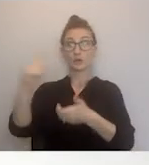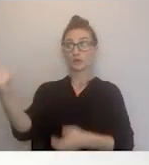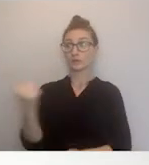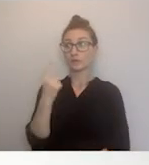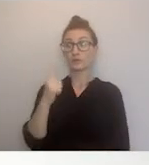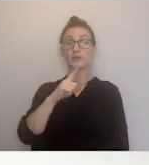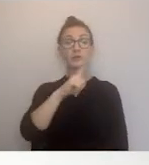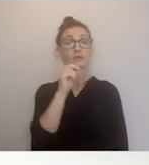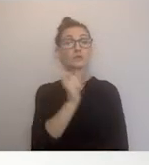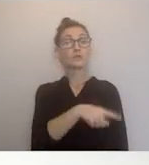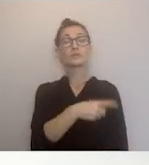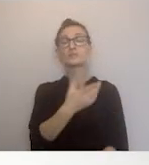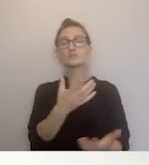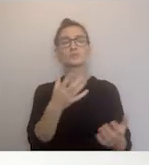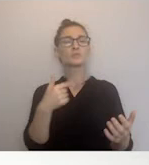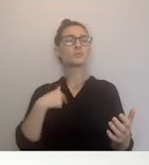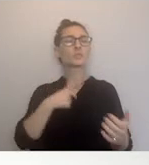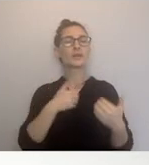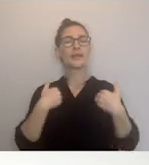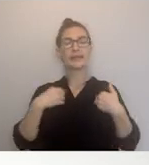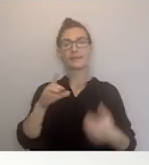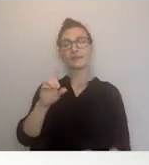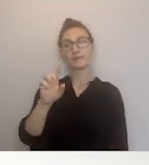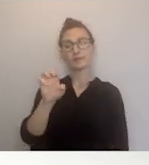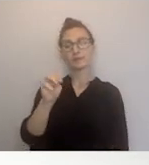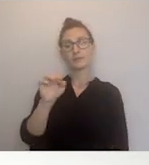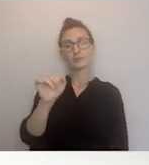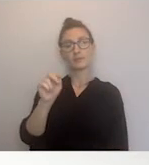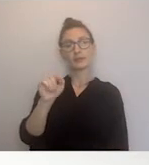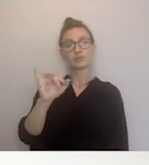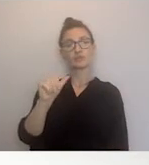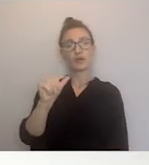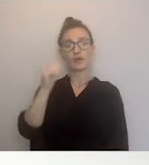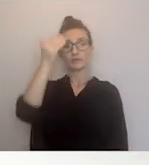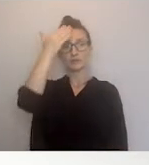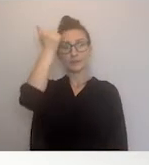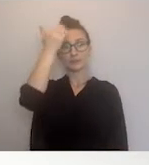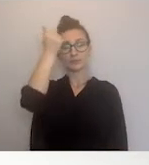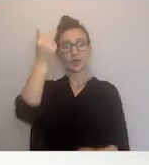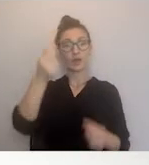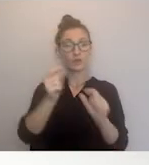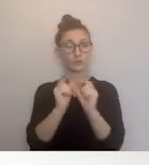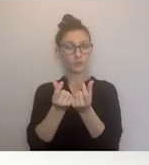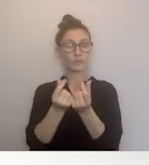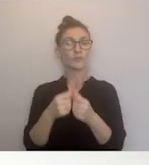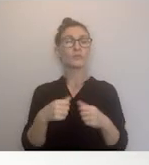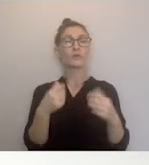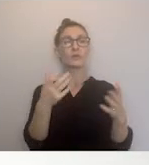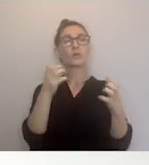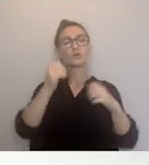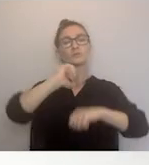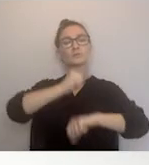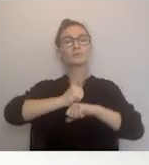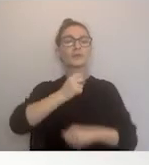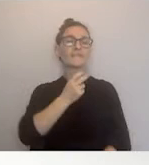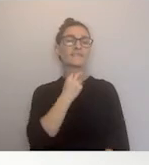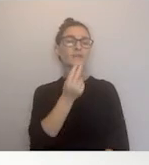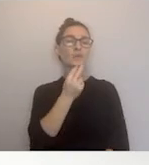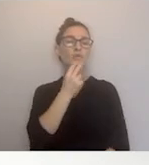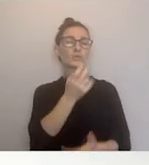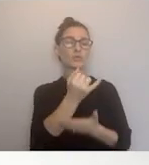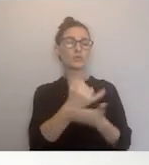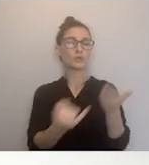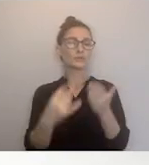a partner comes to us and they say, we have a group with dementia and we want to develop a program for them. We know that they'd really like a vocal